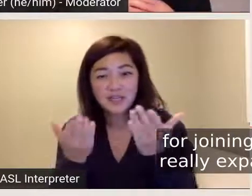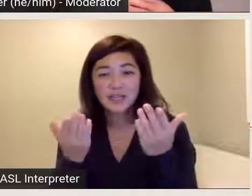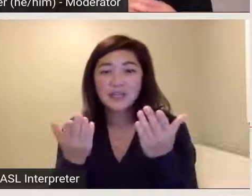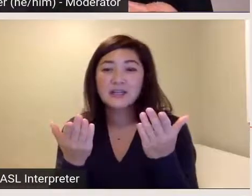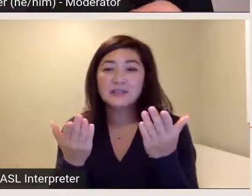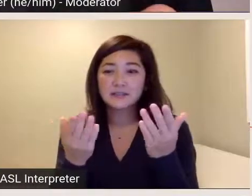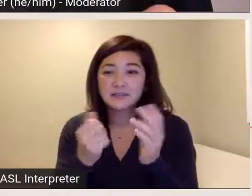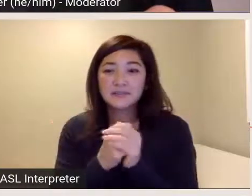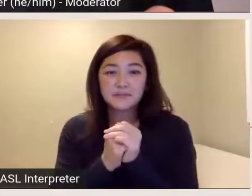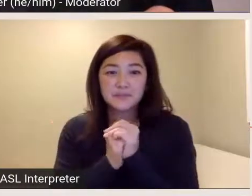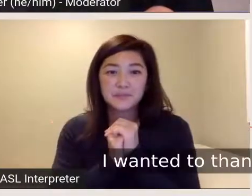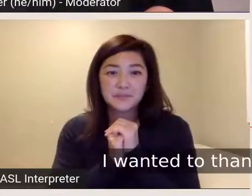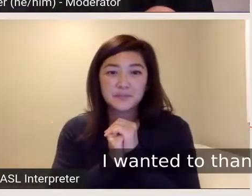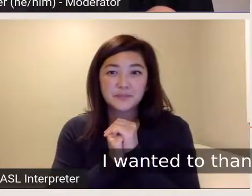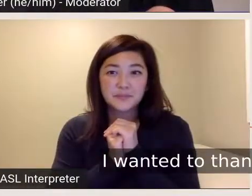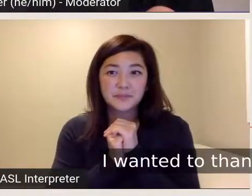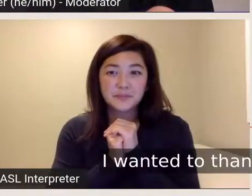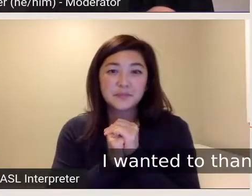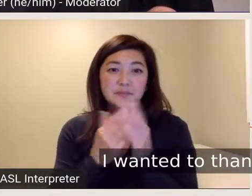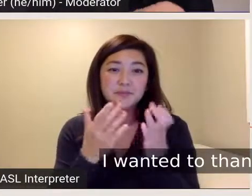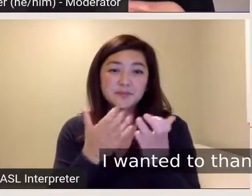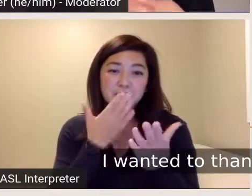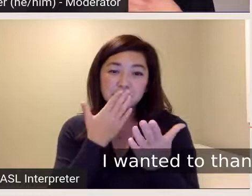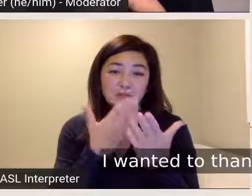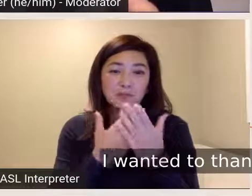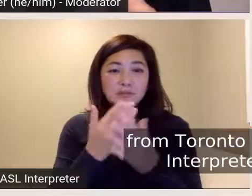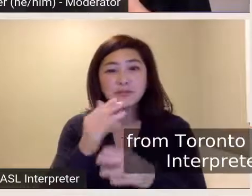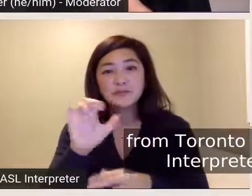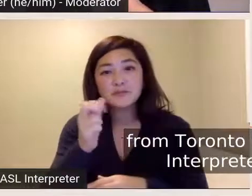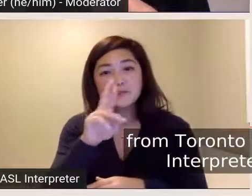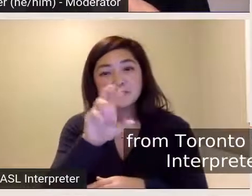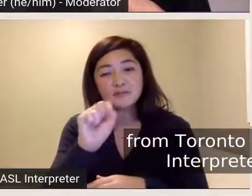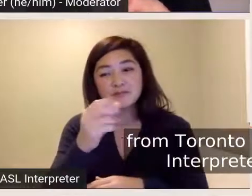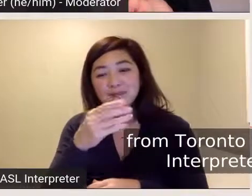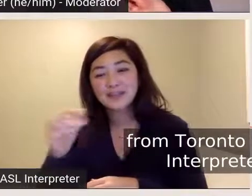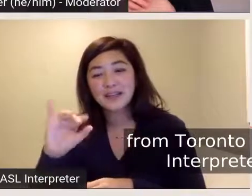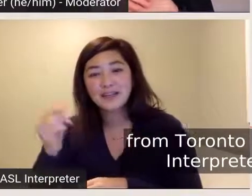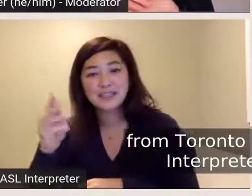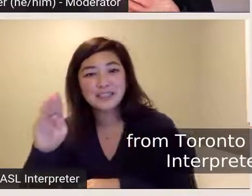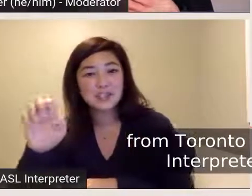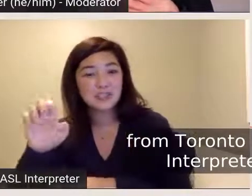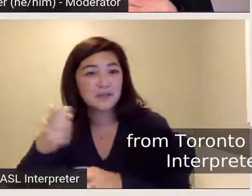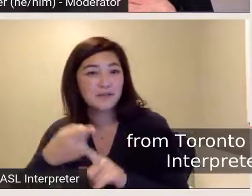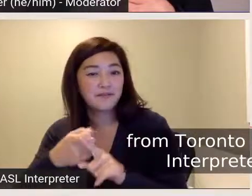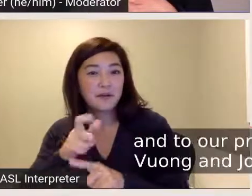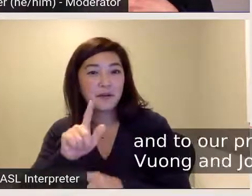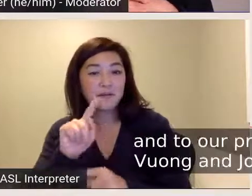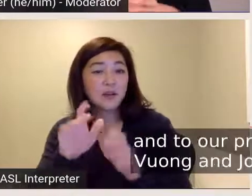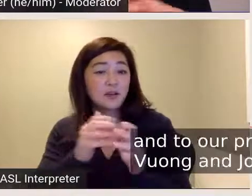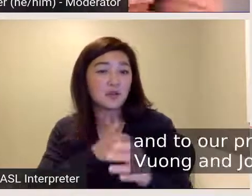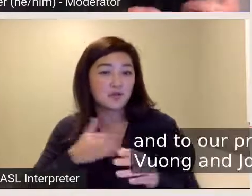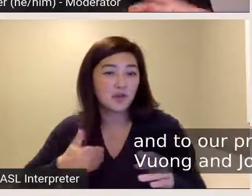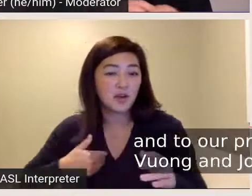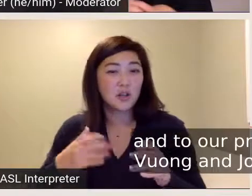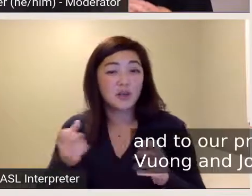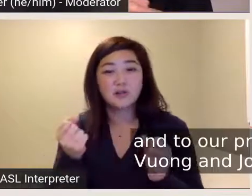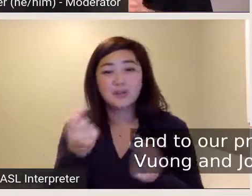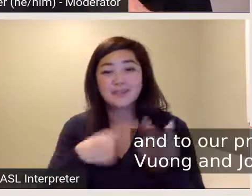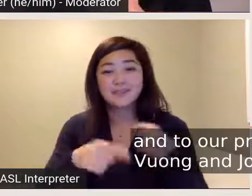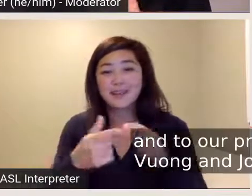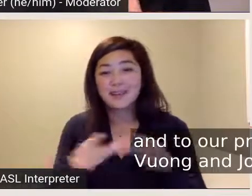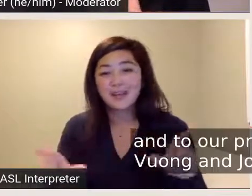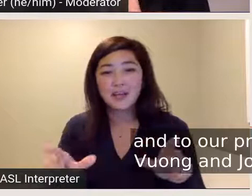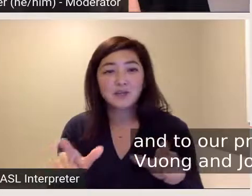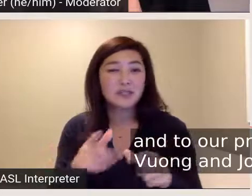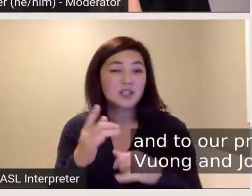talk. I wanted to thank Chris and Jamie from Toronto Sign Language Interpreter Services, And to our producers, Mimi